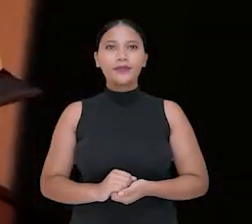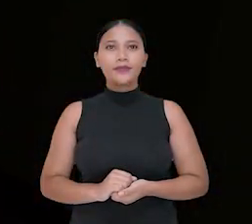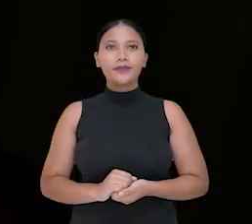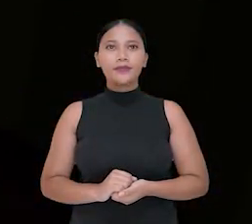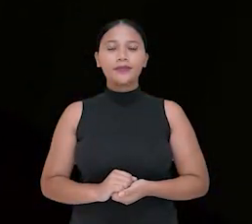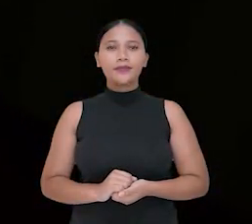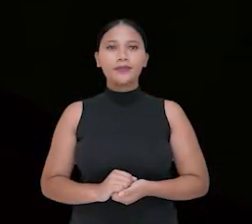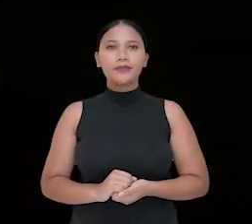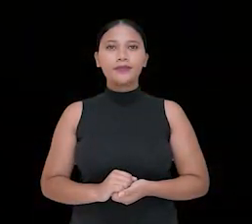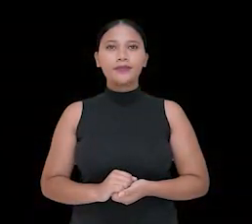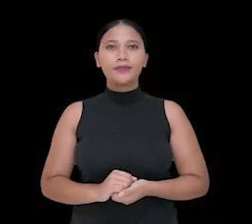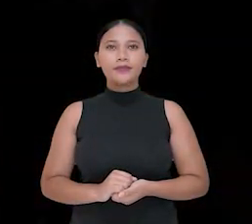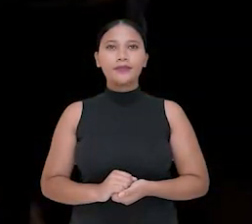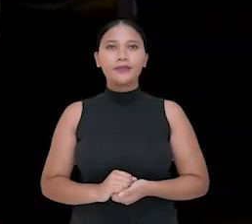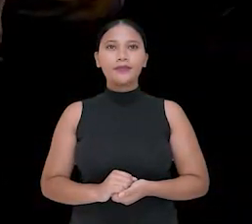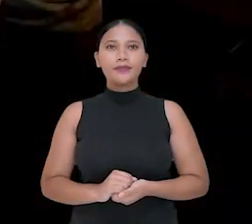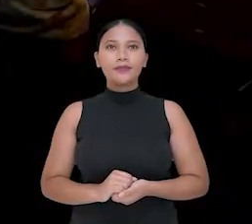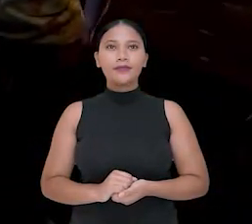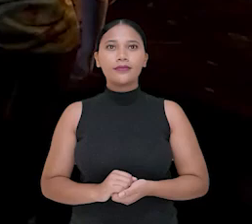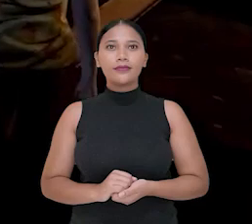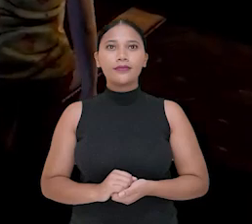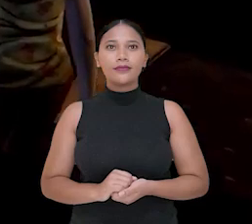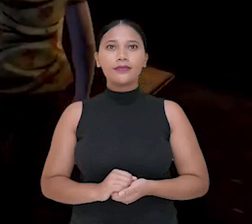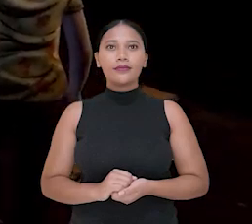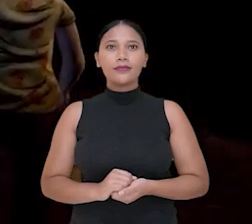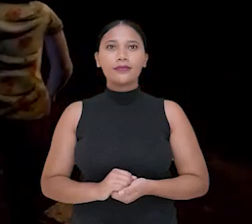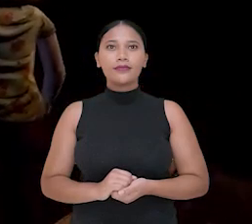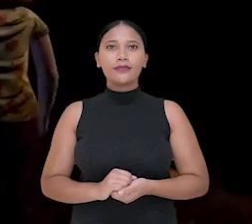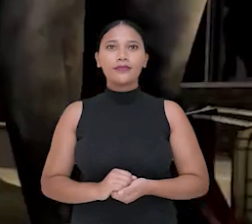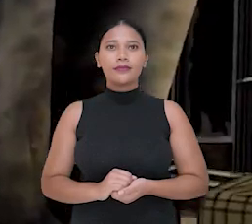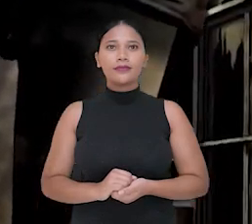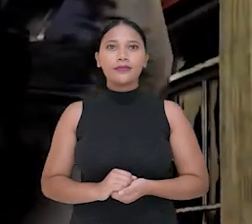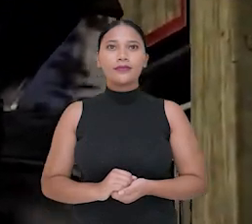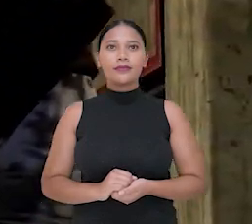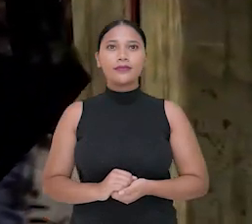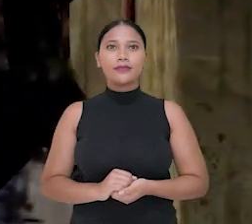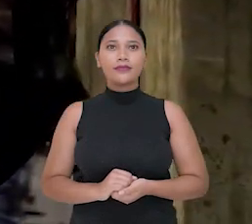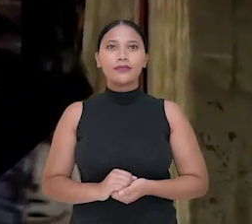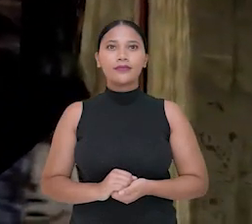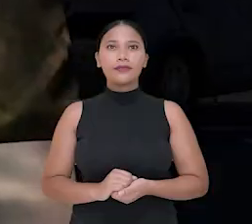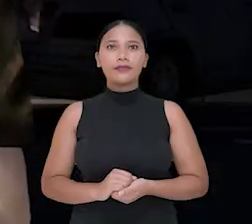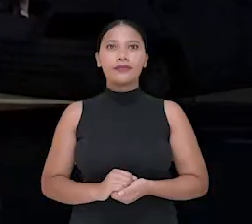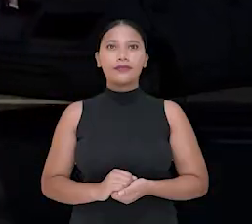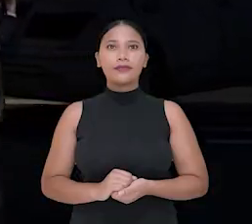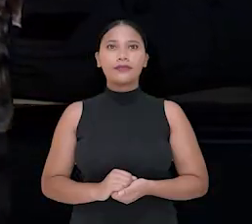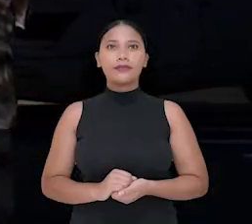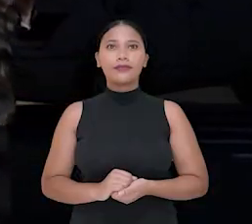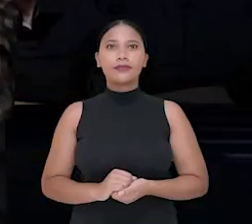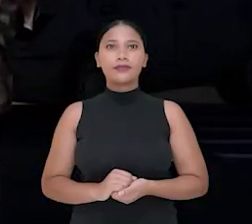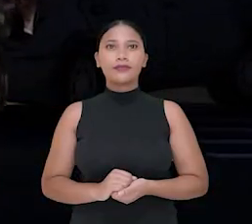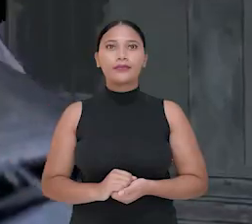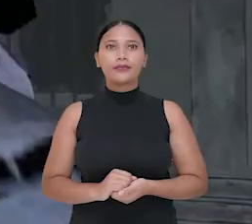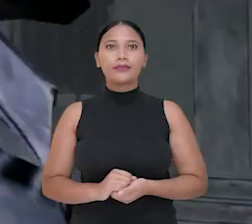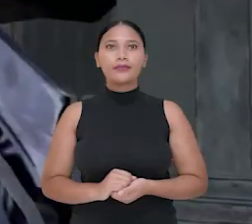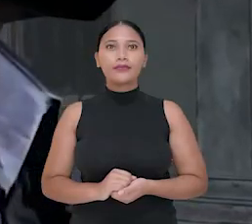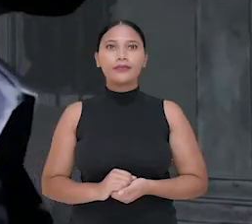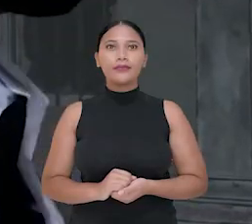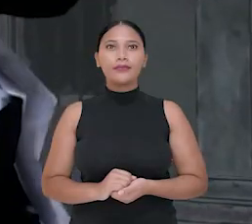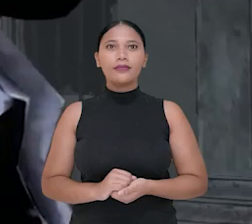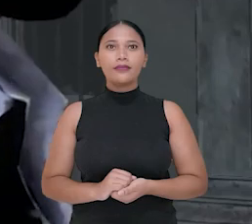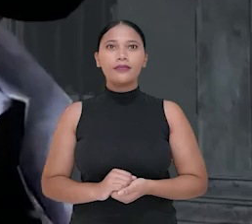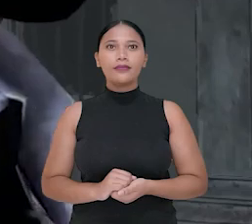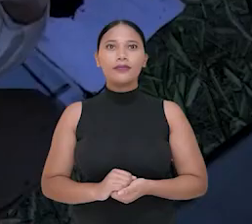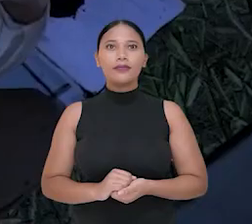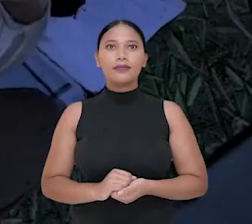You're a convicted killer. My body is a cage that keeps